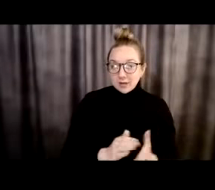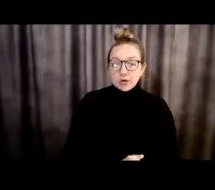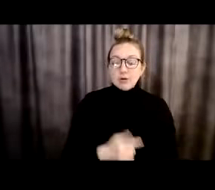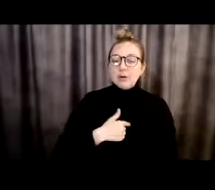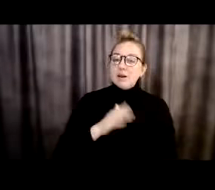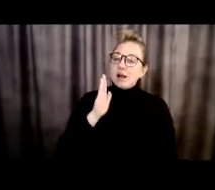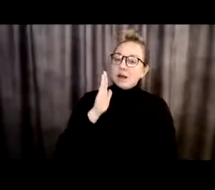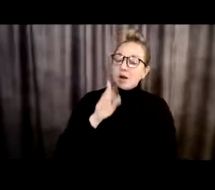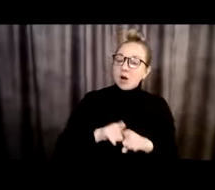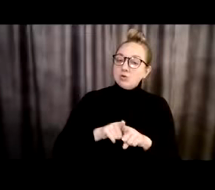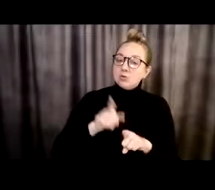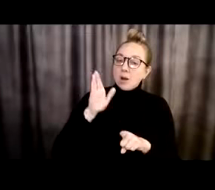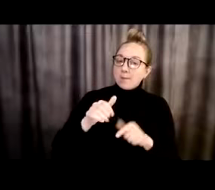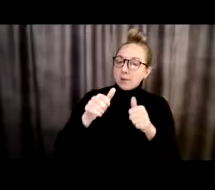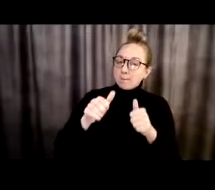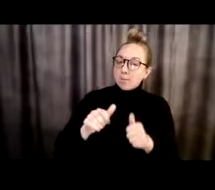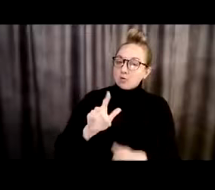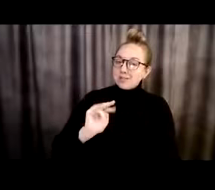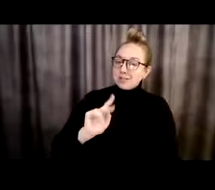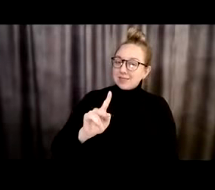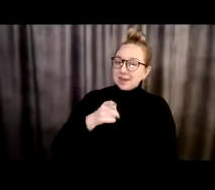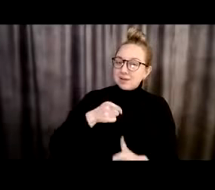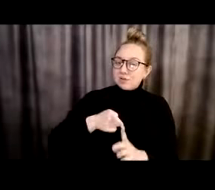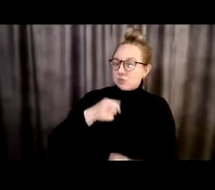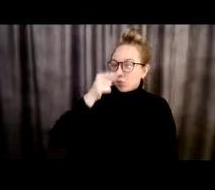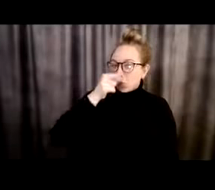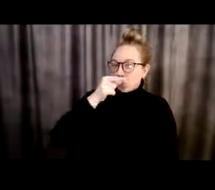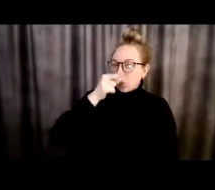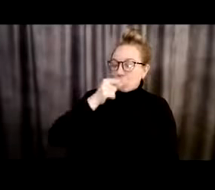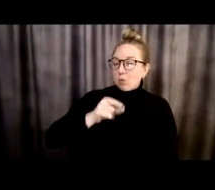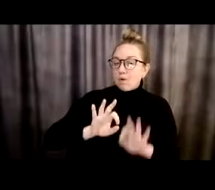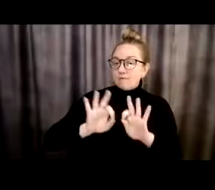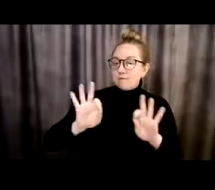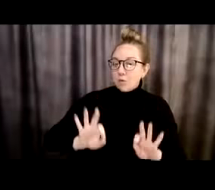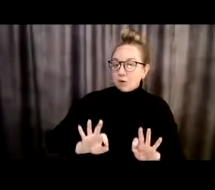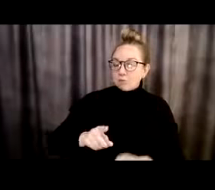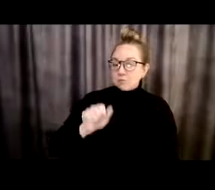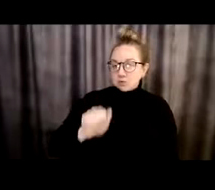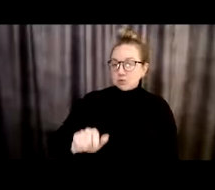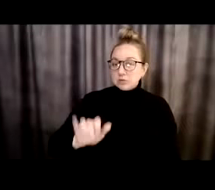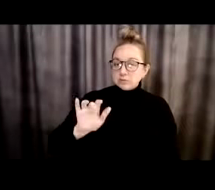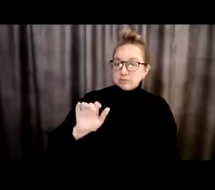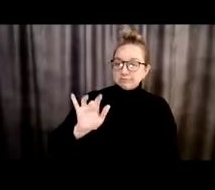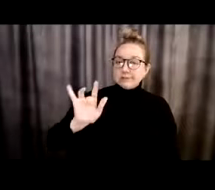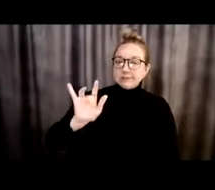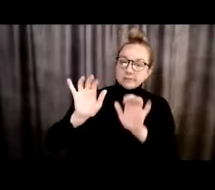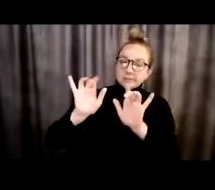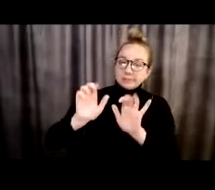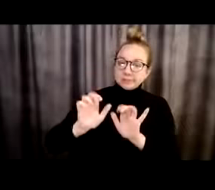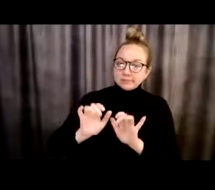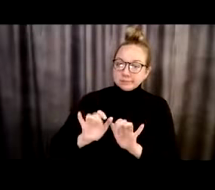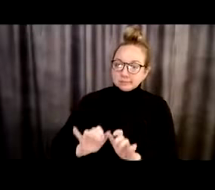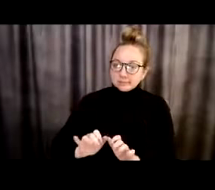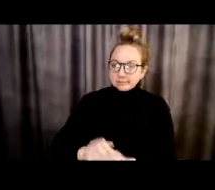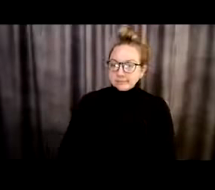link right now to the Google Forms for you all to click on. So whoever is the note taker can click on the link